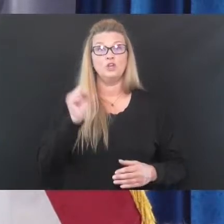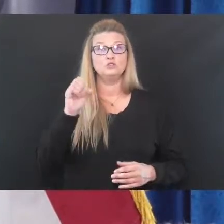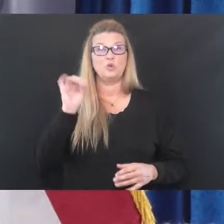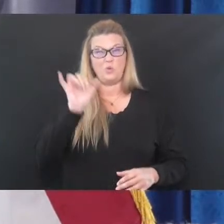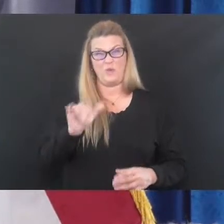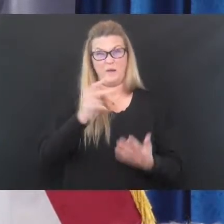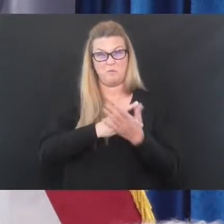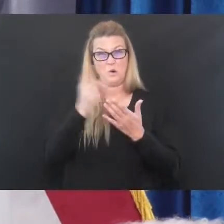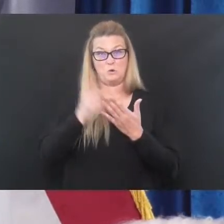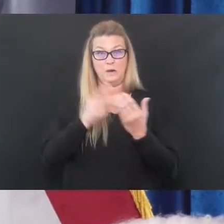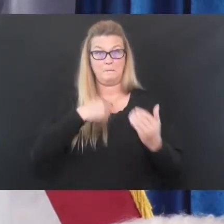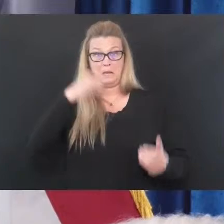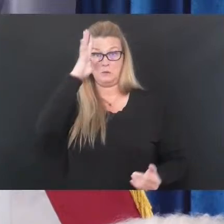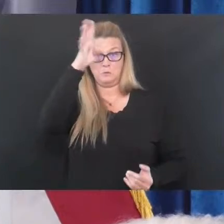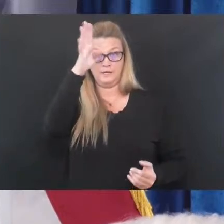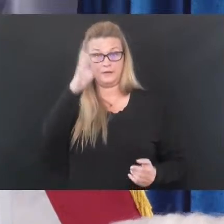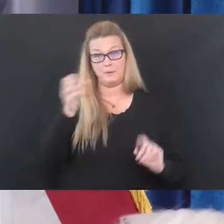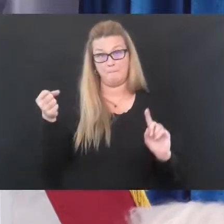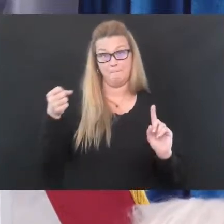588 ...